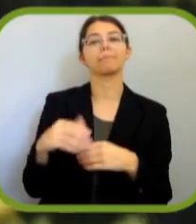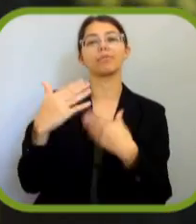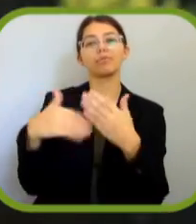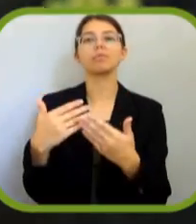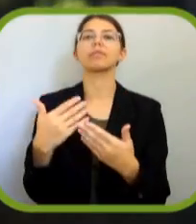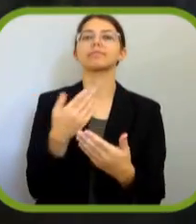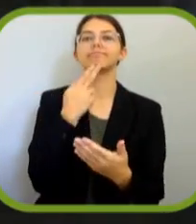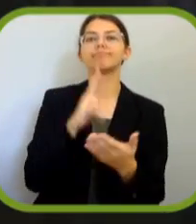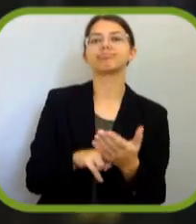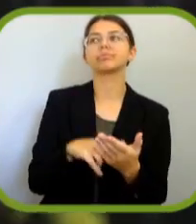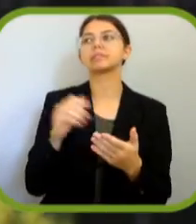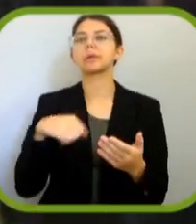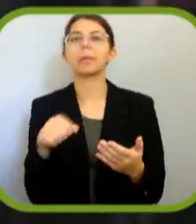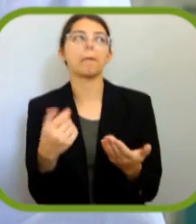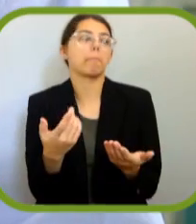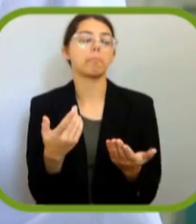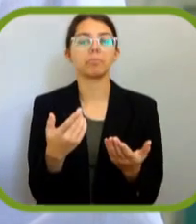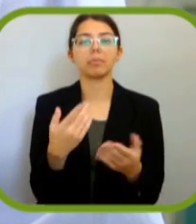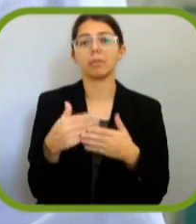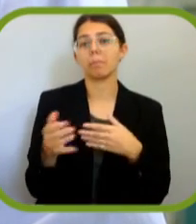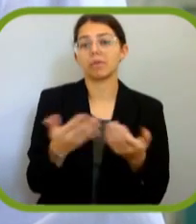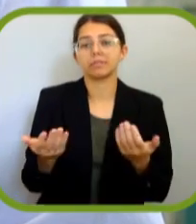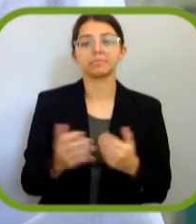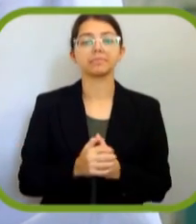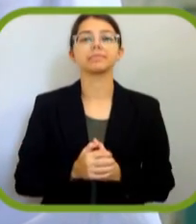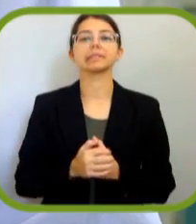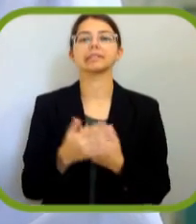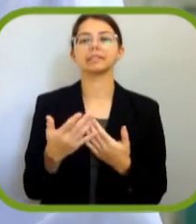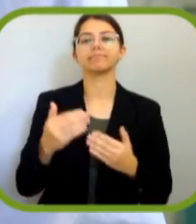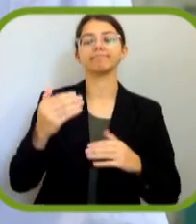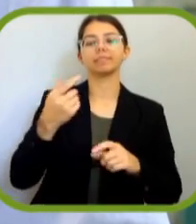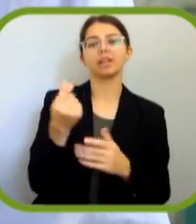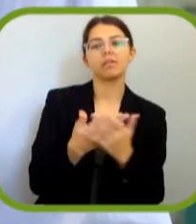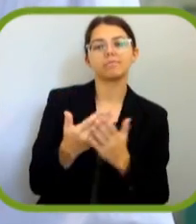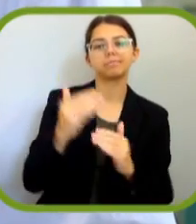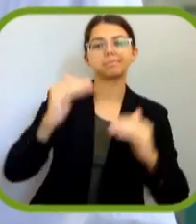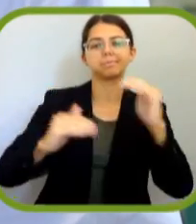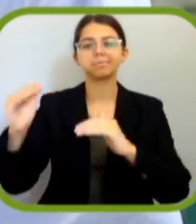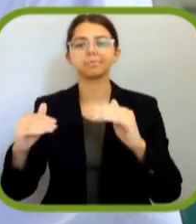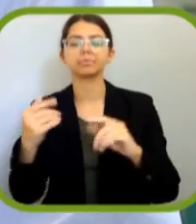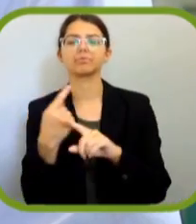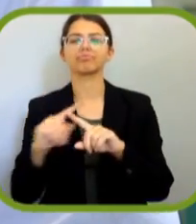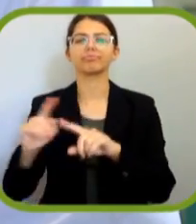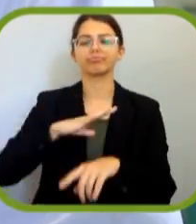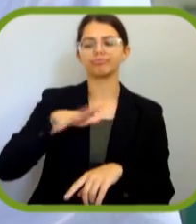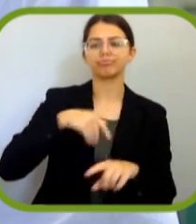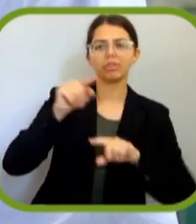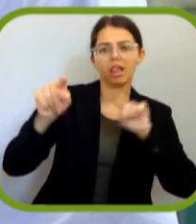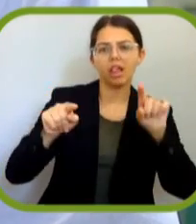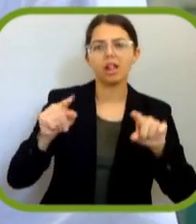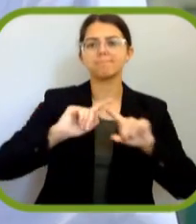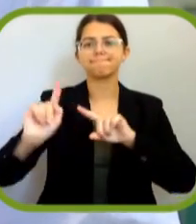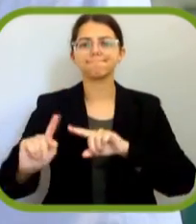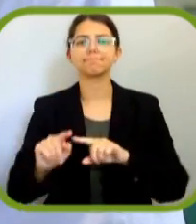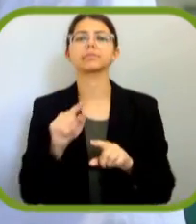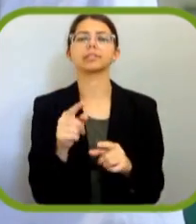whether it's real anymore. It will be real. Given the economic, social and digital inequalities around the world, which are mirrored